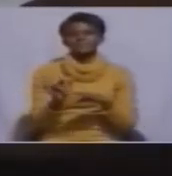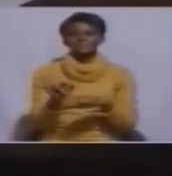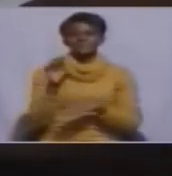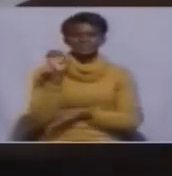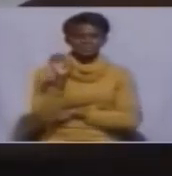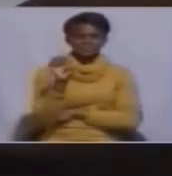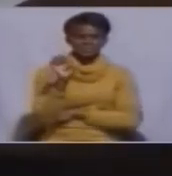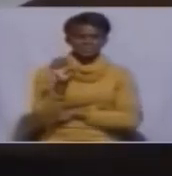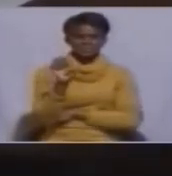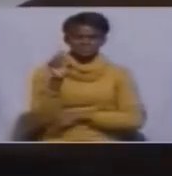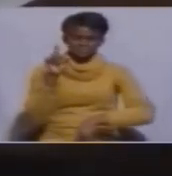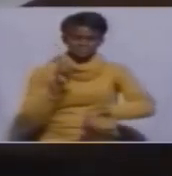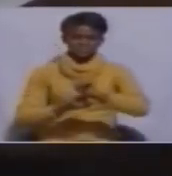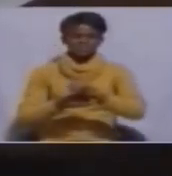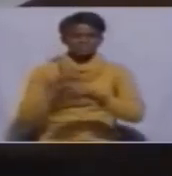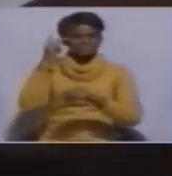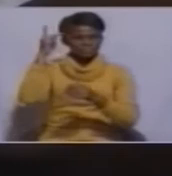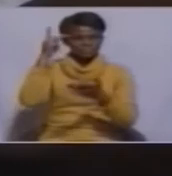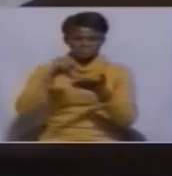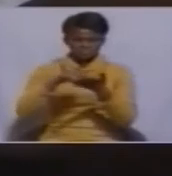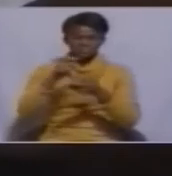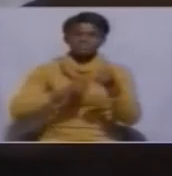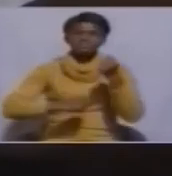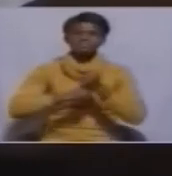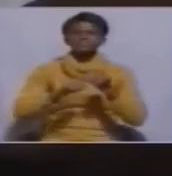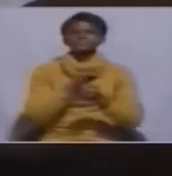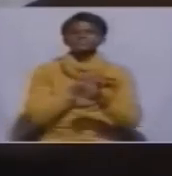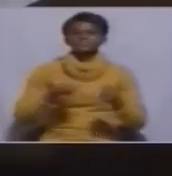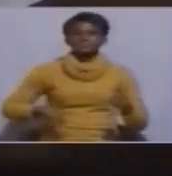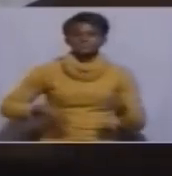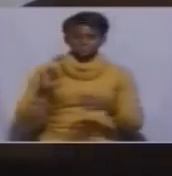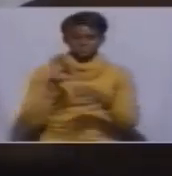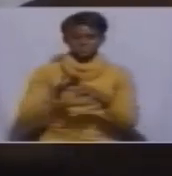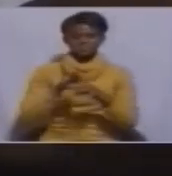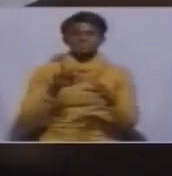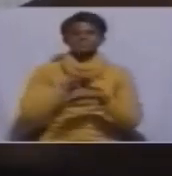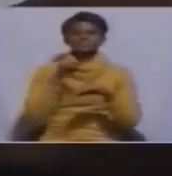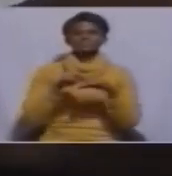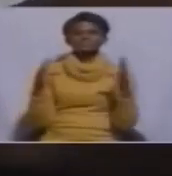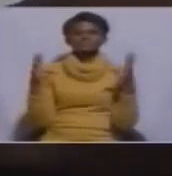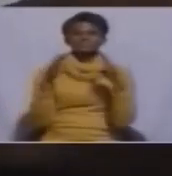E is expelled from a political party which sponsored the member for election to the National Assembly.